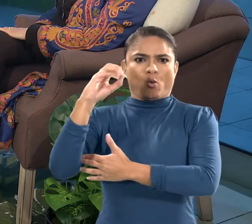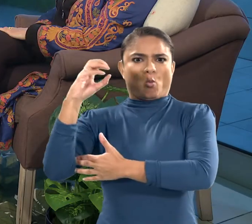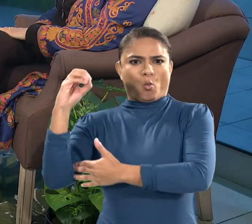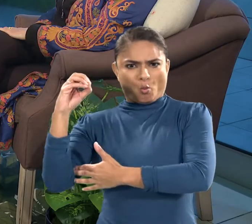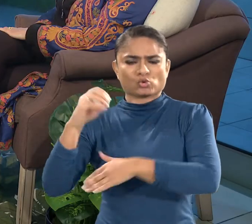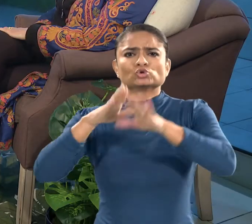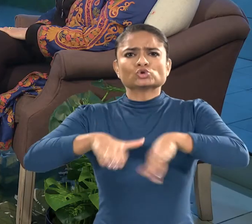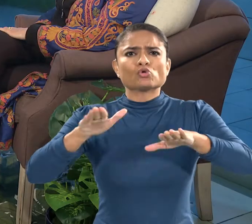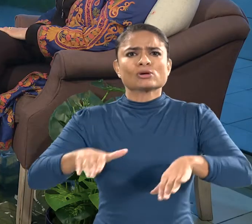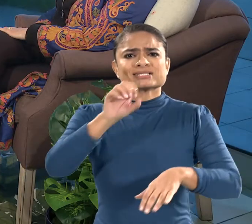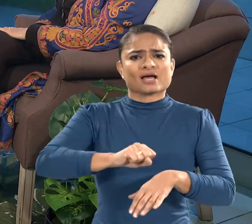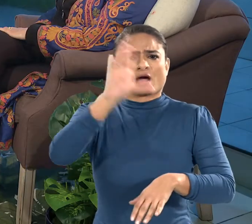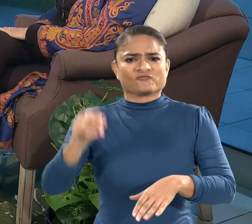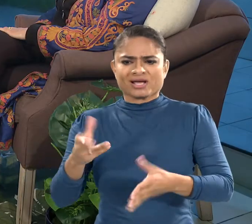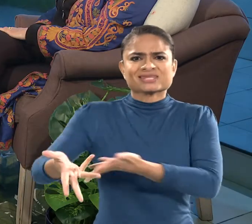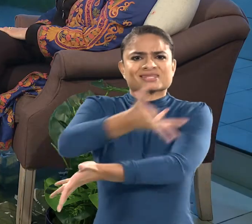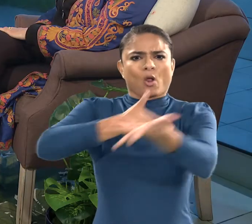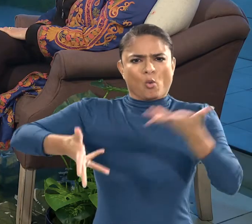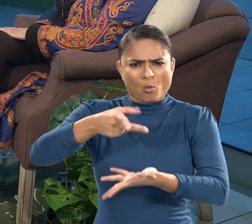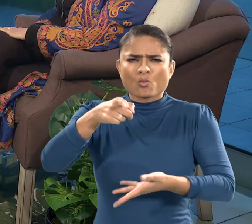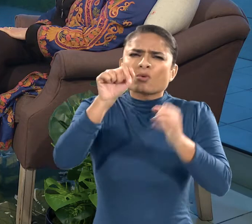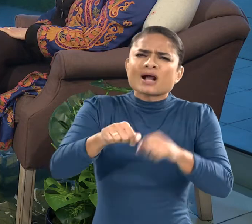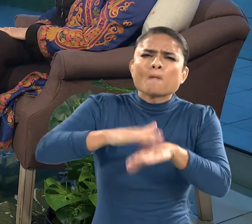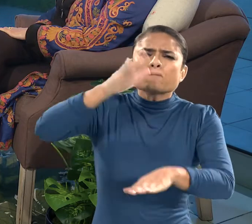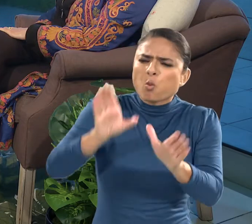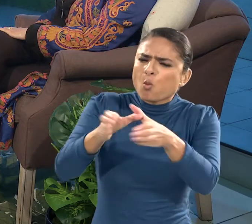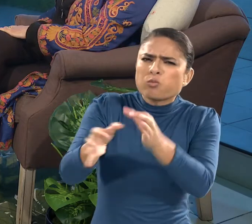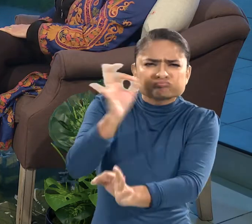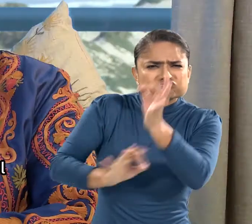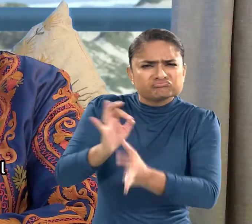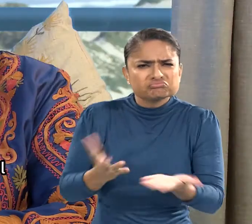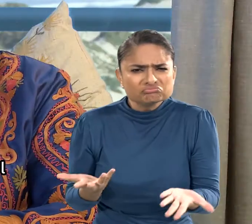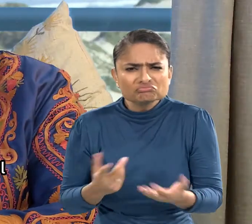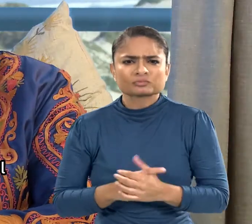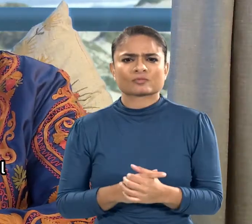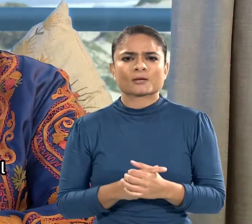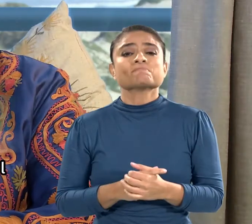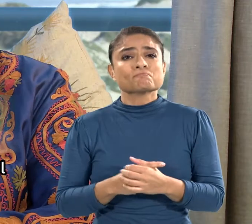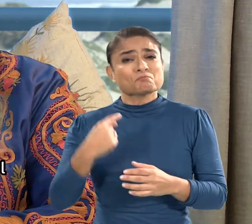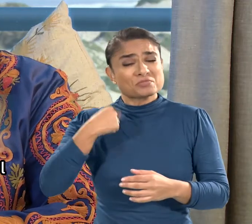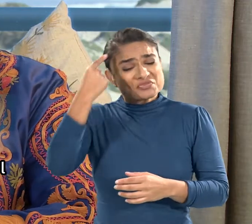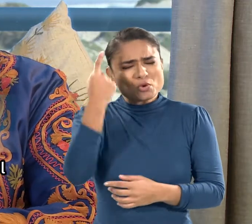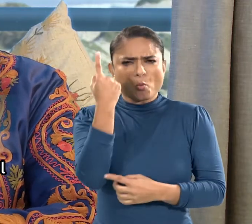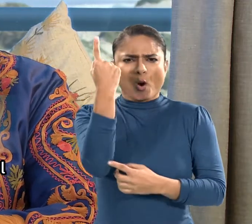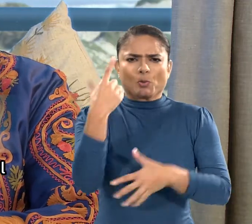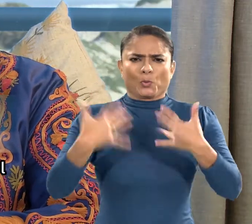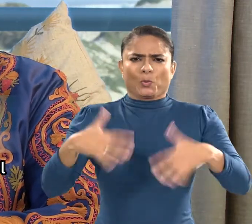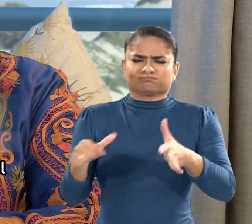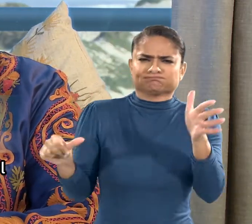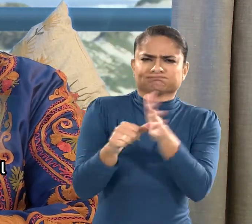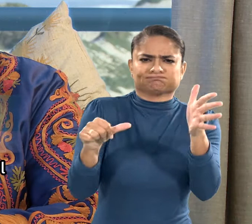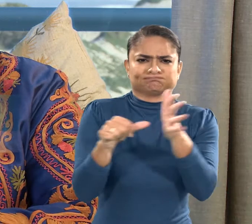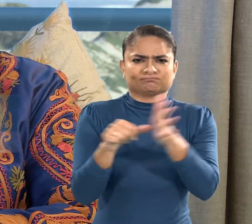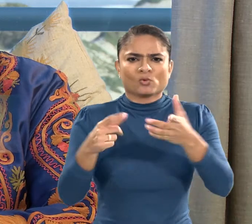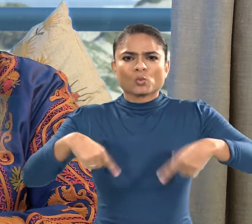COO of the South African Women in Dialogue. Can you tell us a bit more about your organization? I think it's one of the most wonderful organizations I